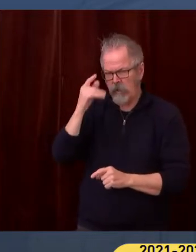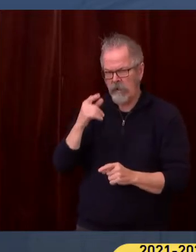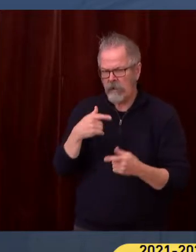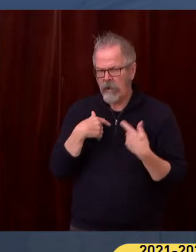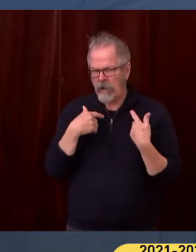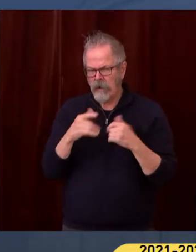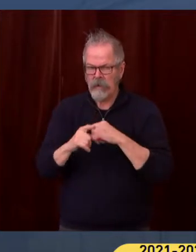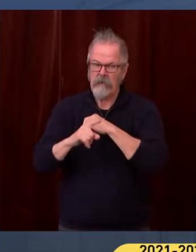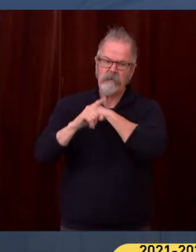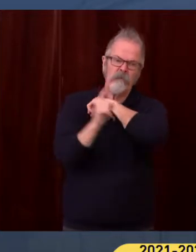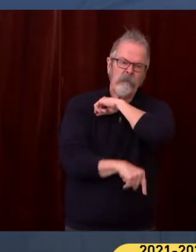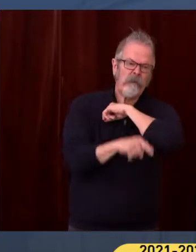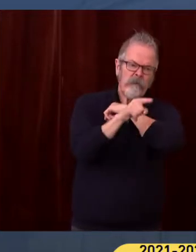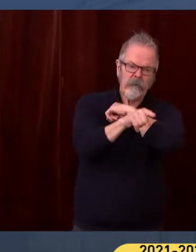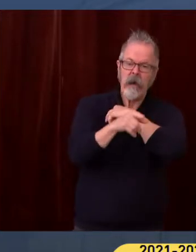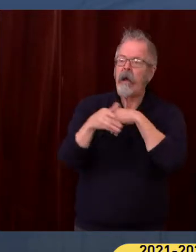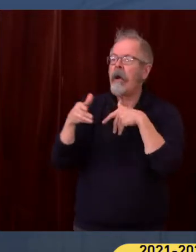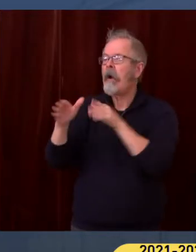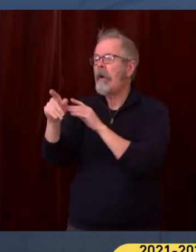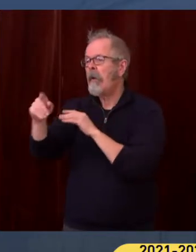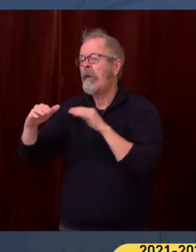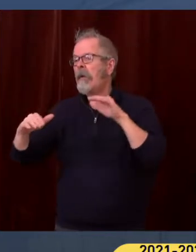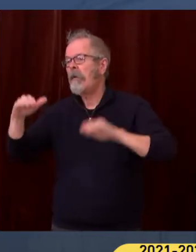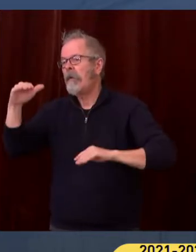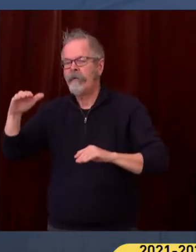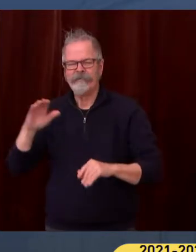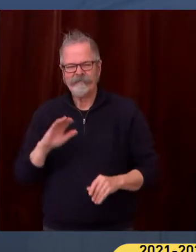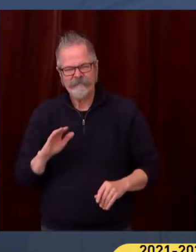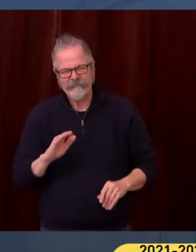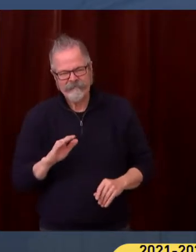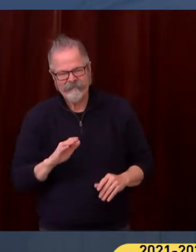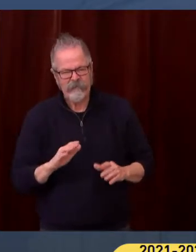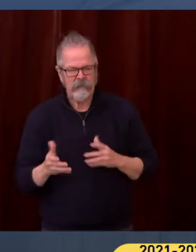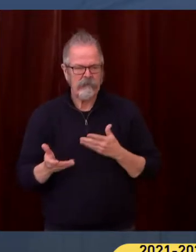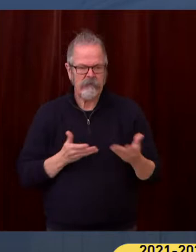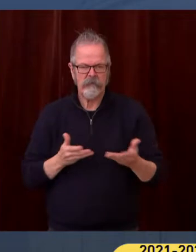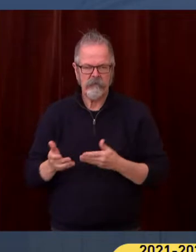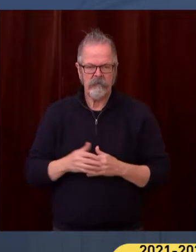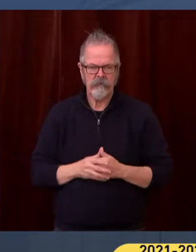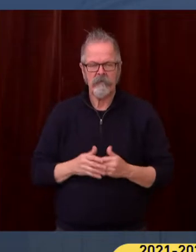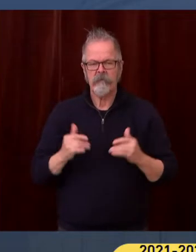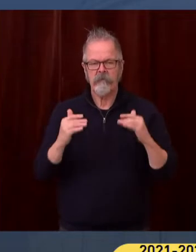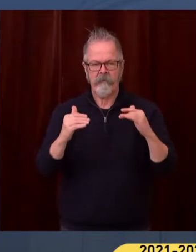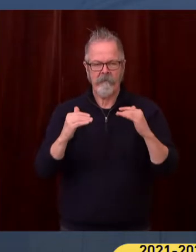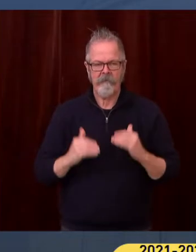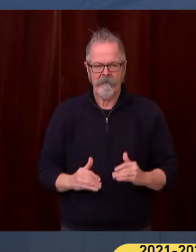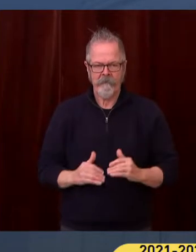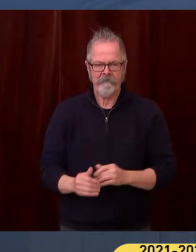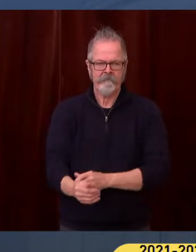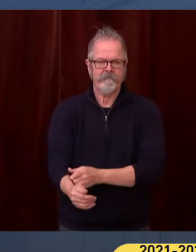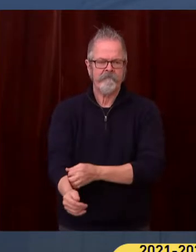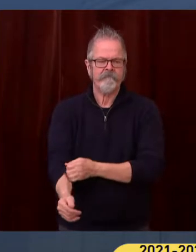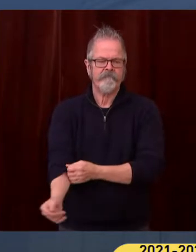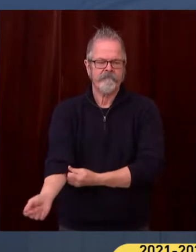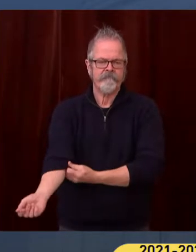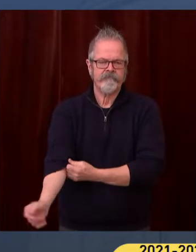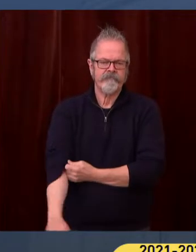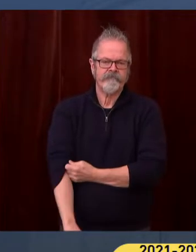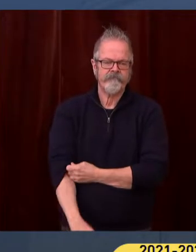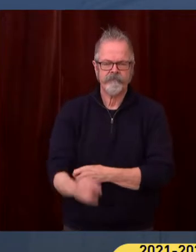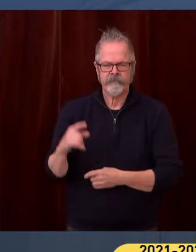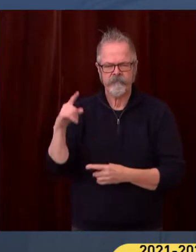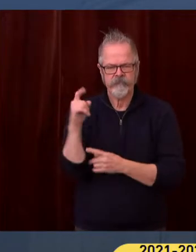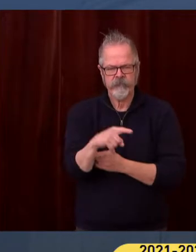All right. This is for Senator Carlisle or Governor Inslee. Similar to what Jim just asked, can you give us an idea of what industries